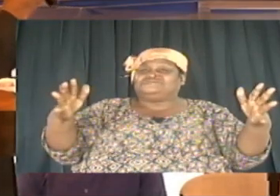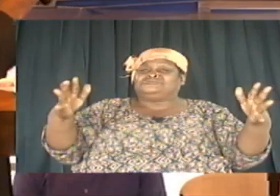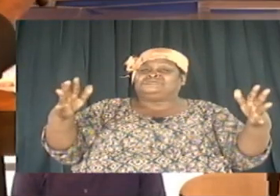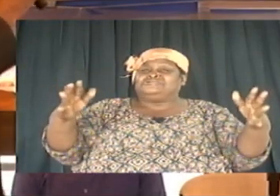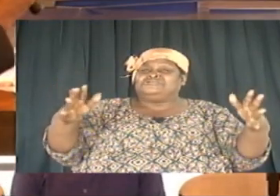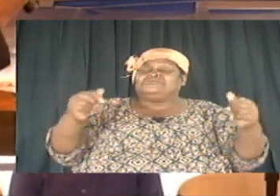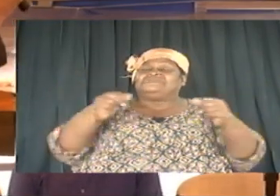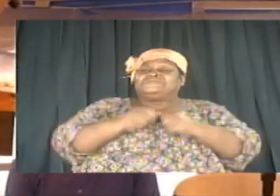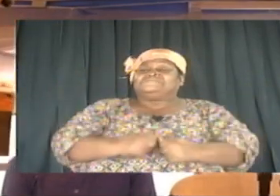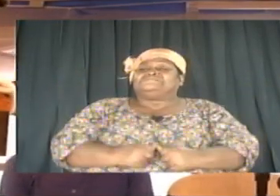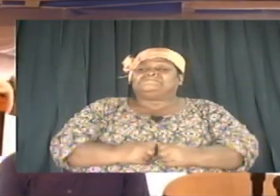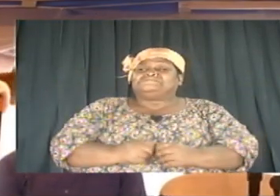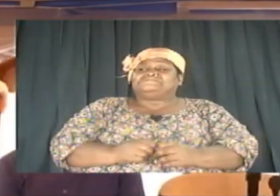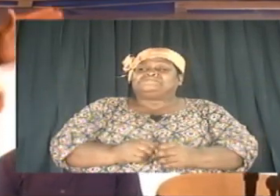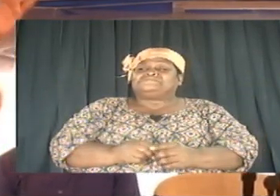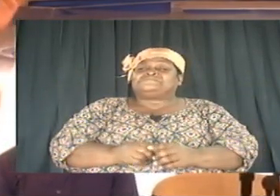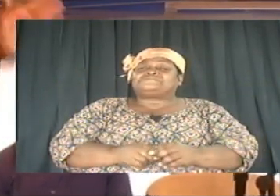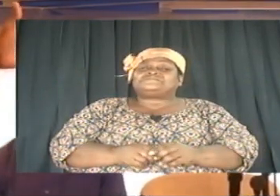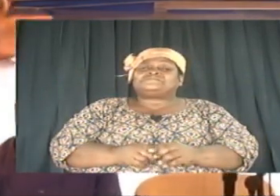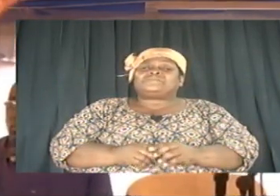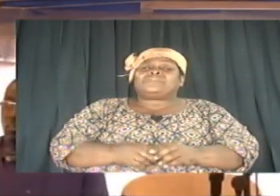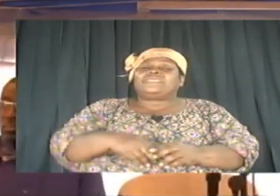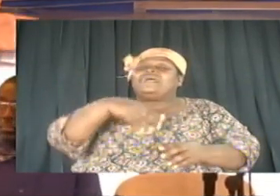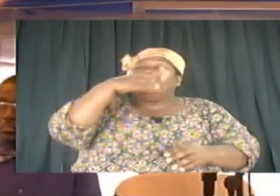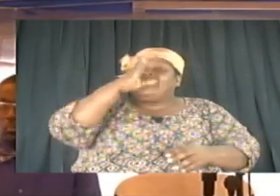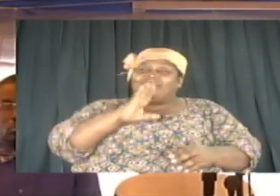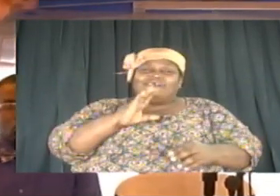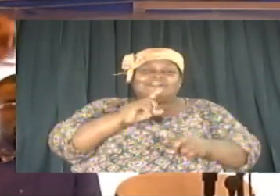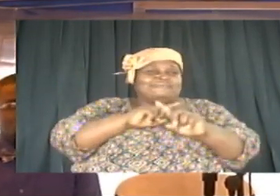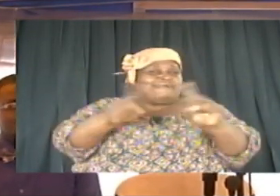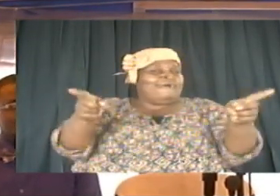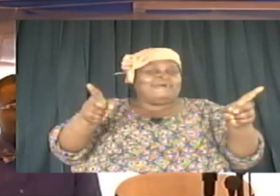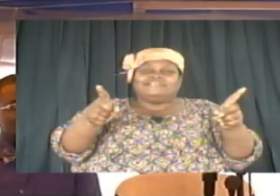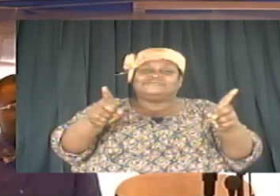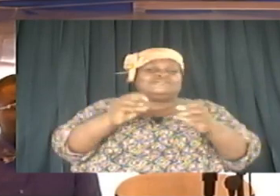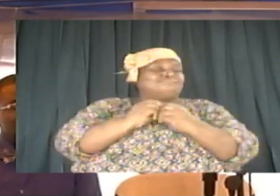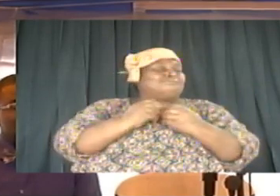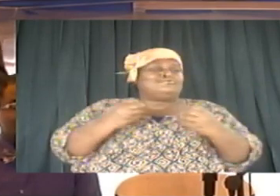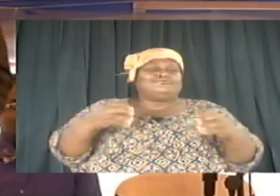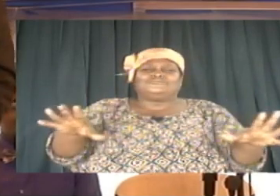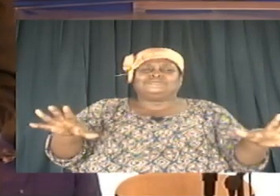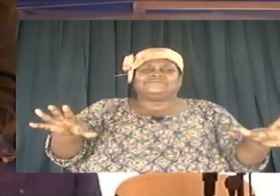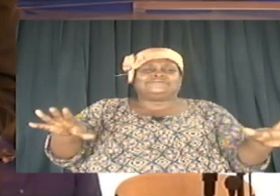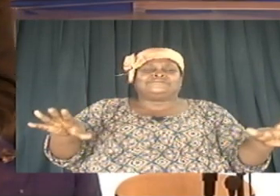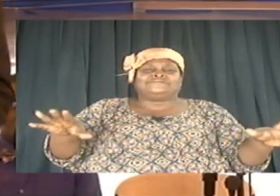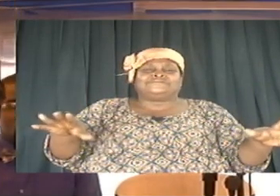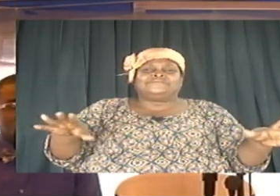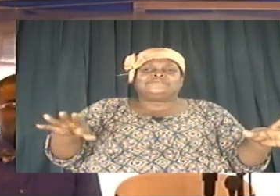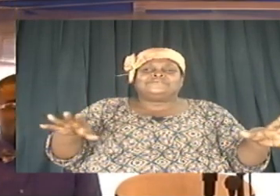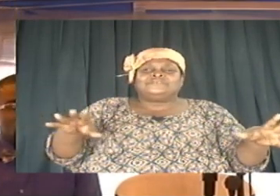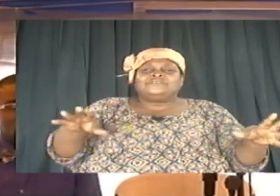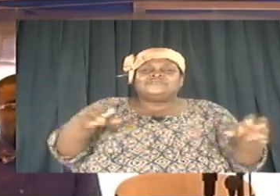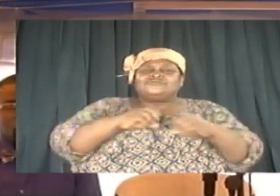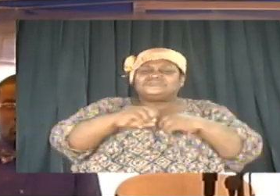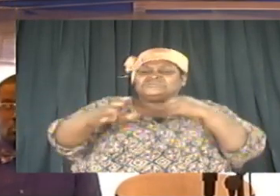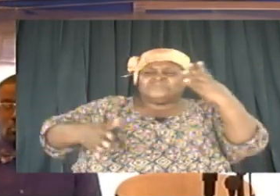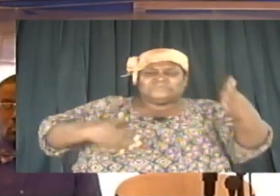up already. And God cannot lose. And so I'm